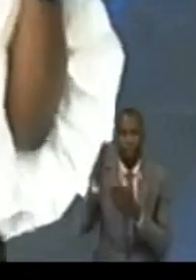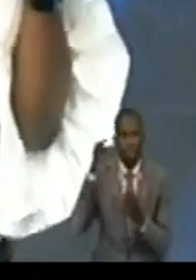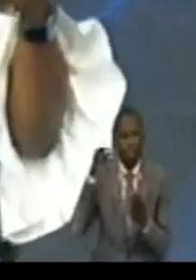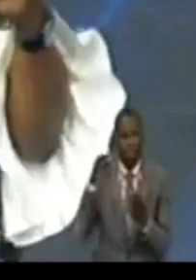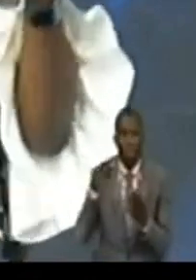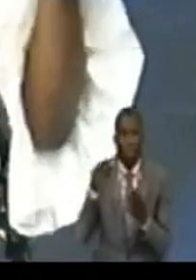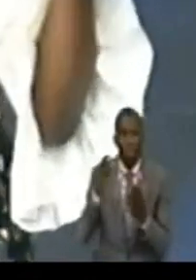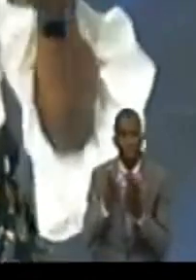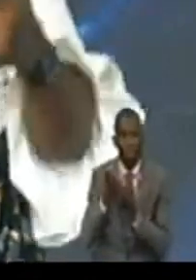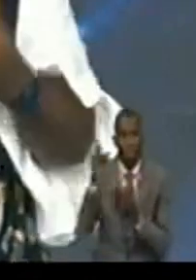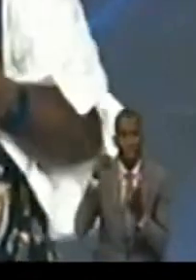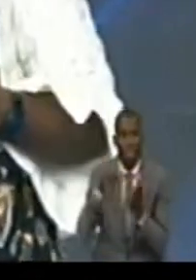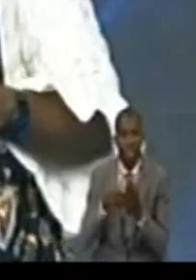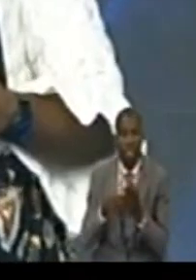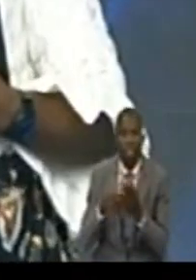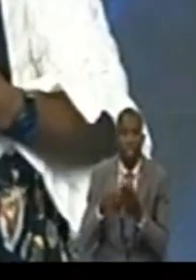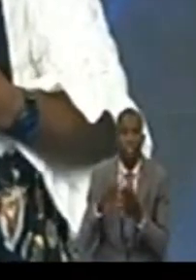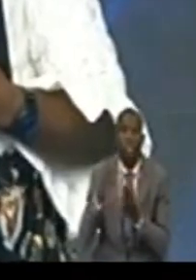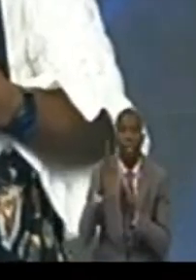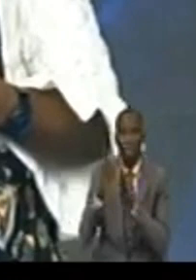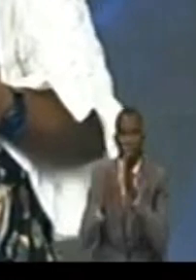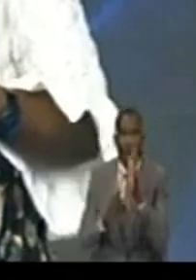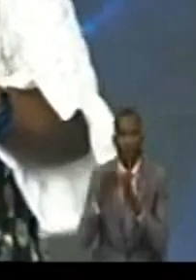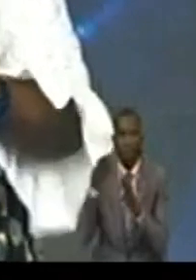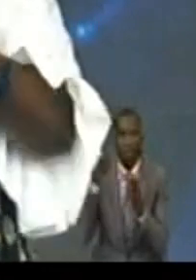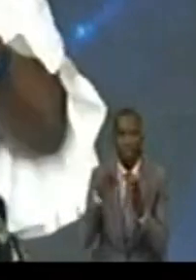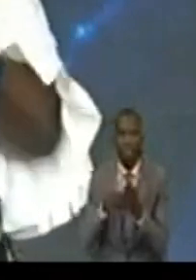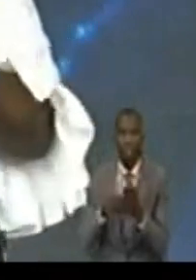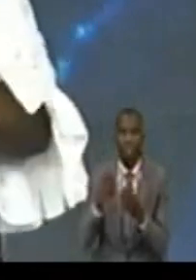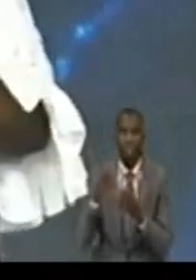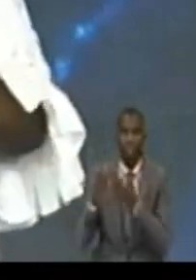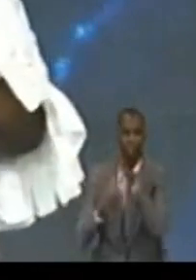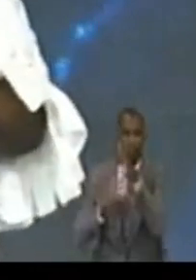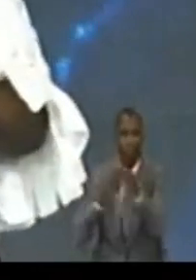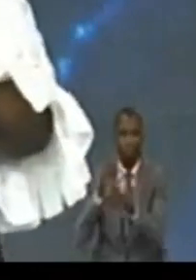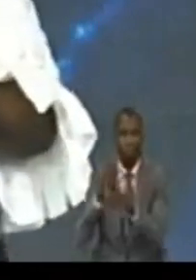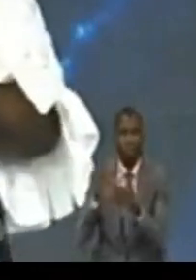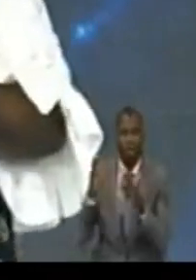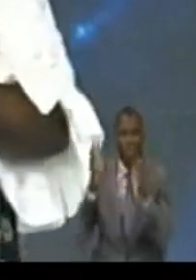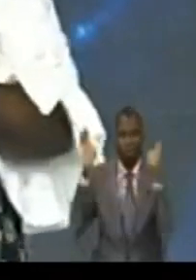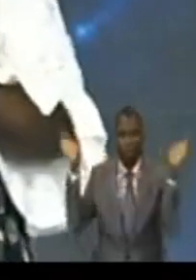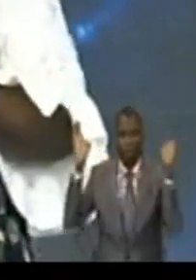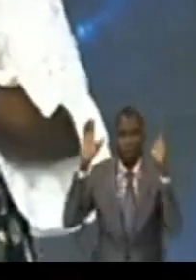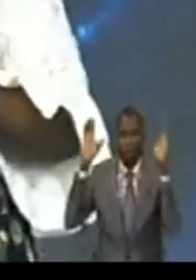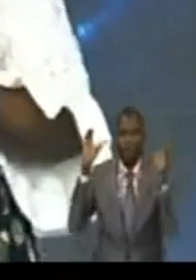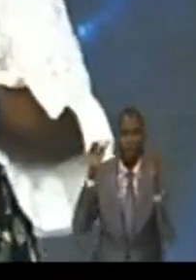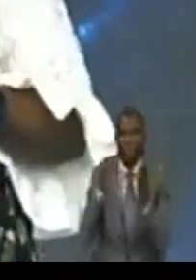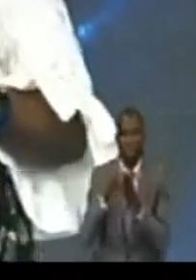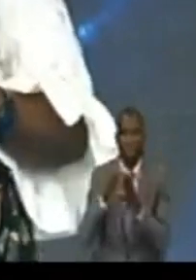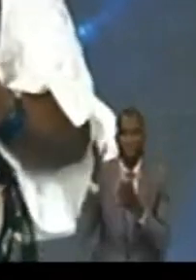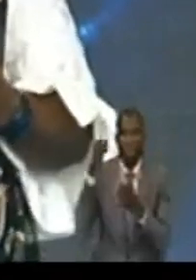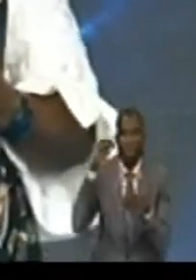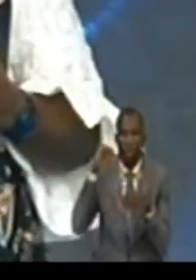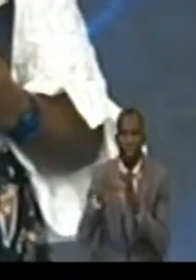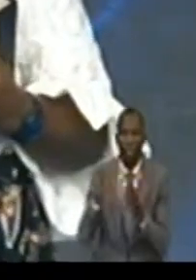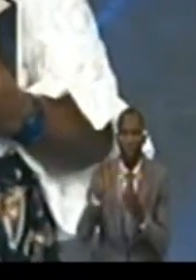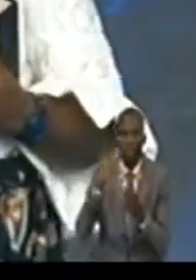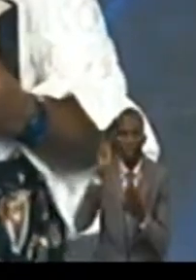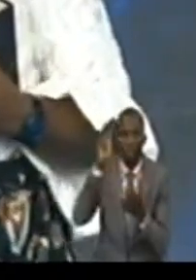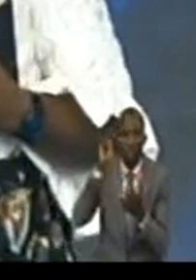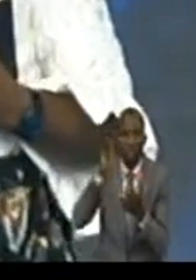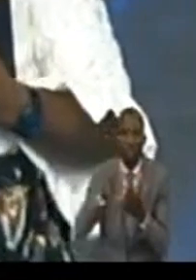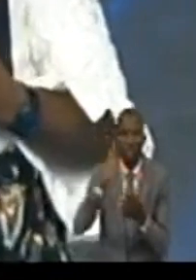throughout this period of the Global Crusade. It was in the year 2016, December to be